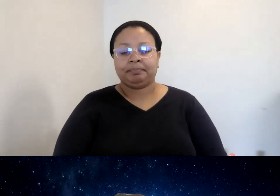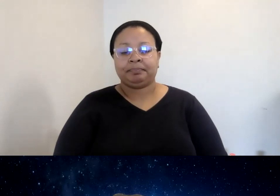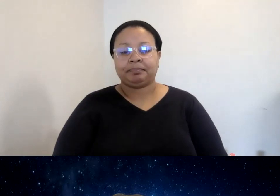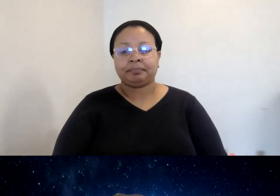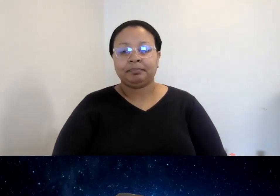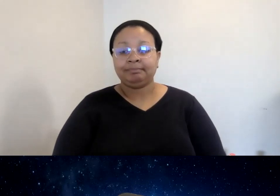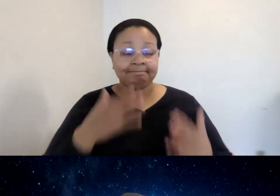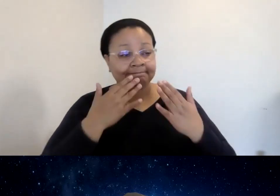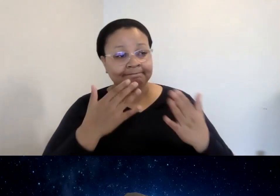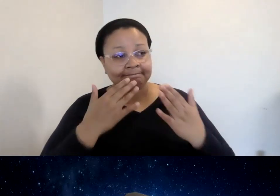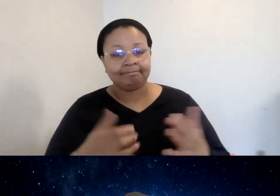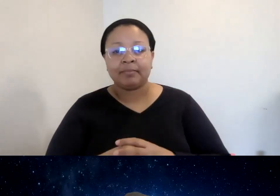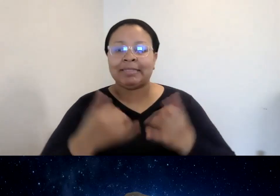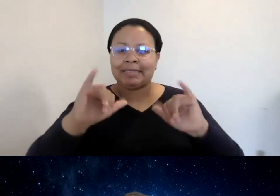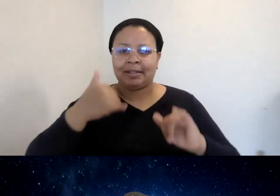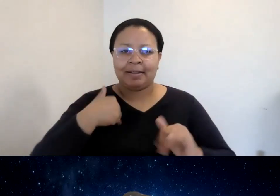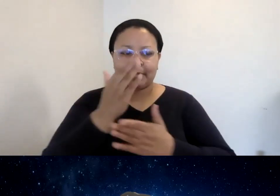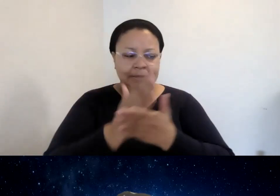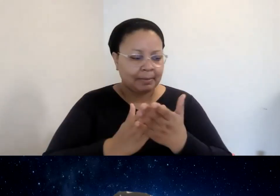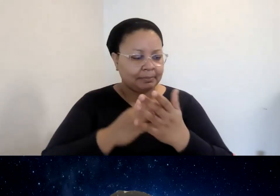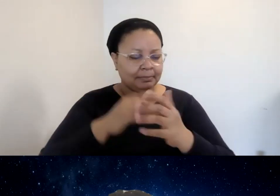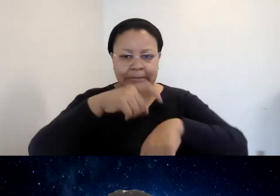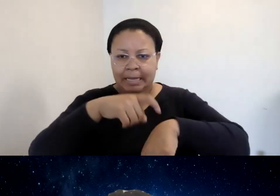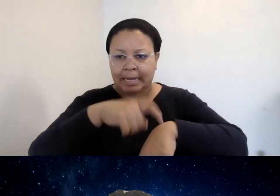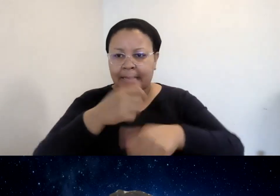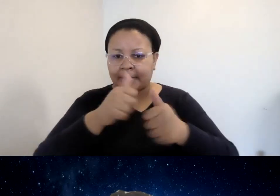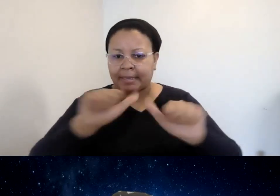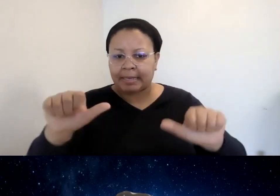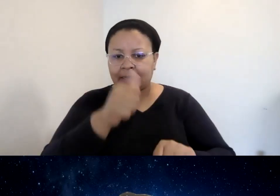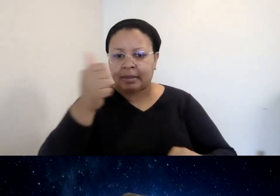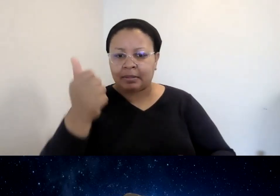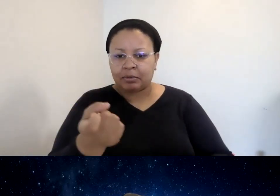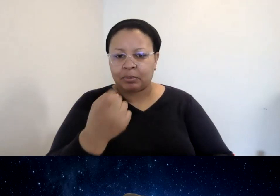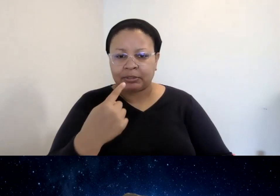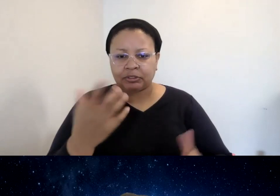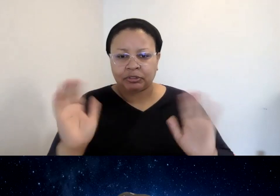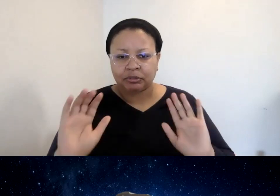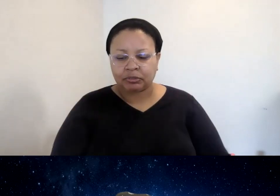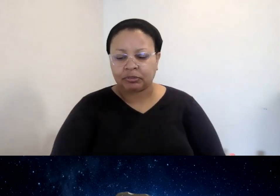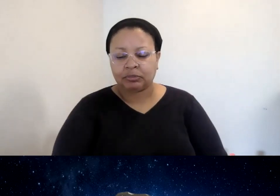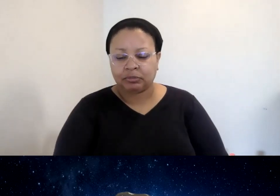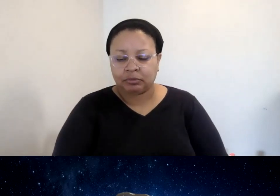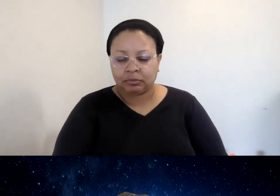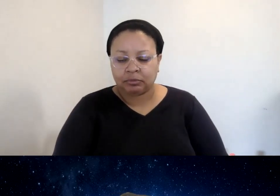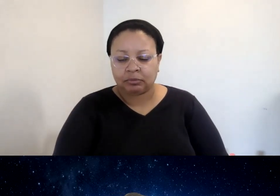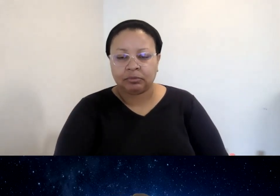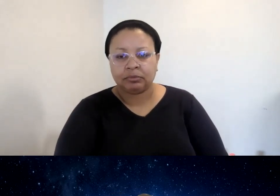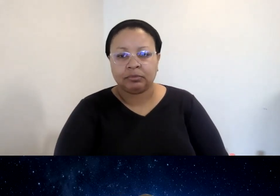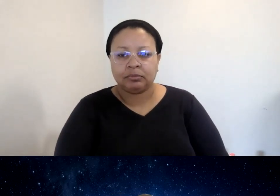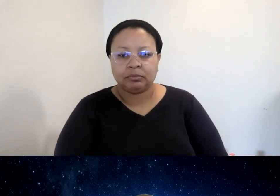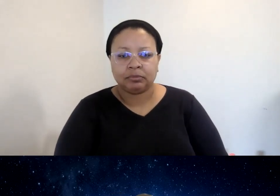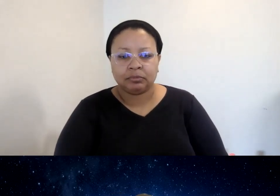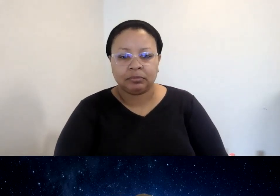Thank you. We still have some time, so if there's any, are there any other questions for Amani or Sai?